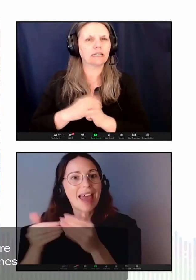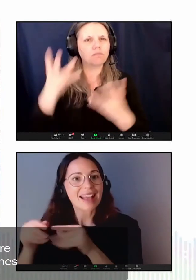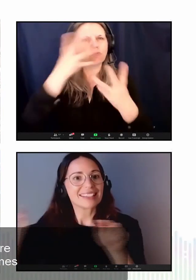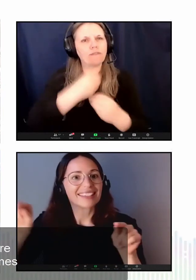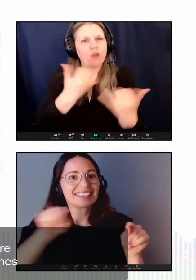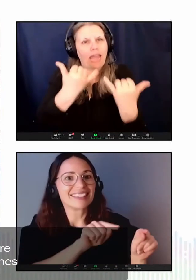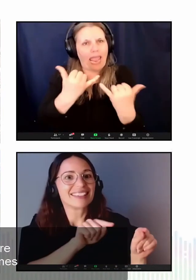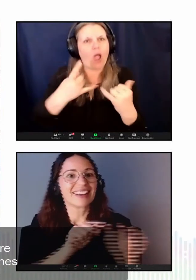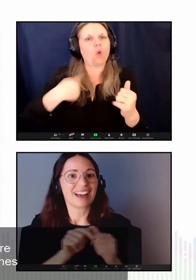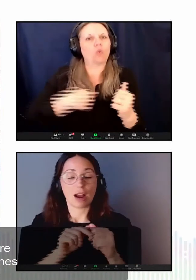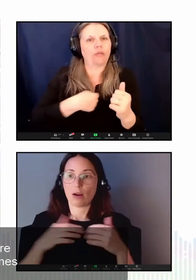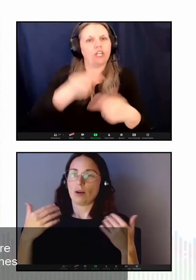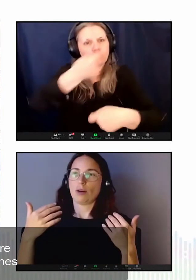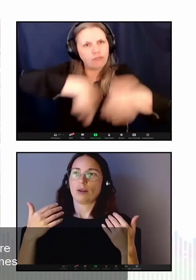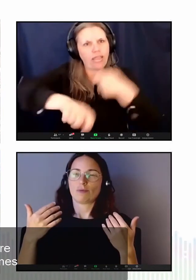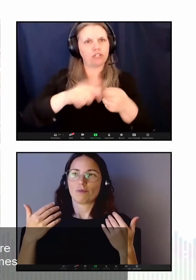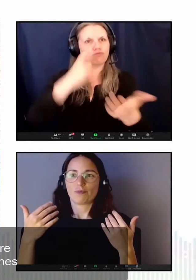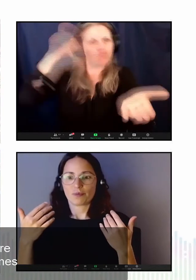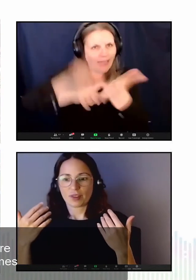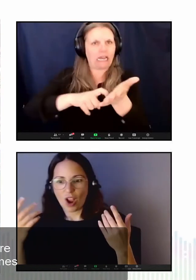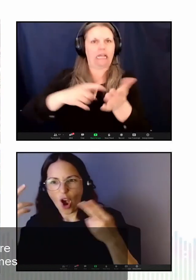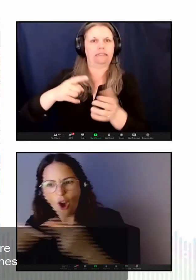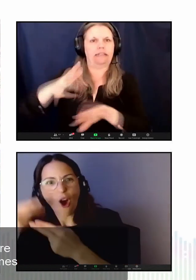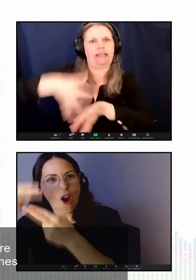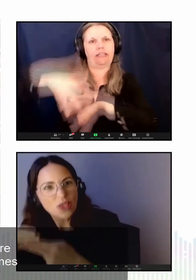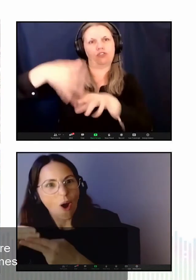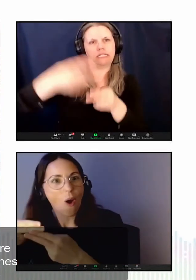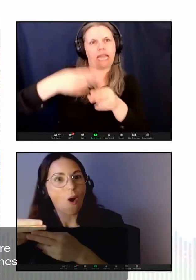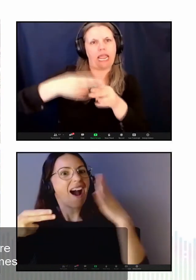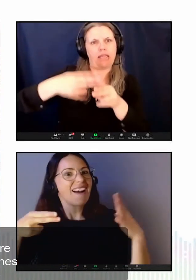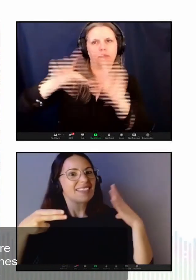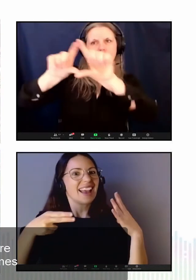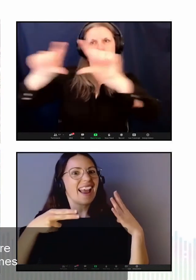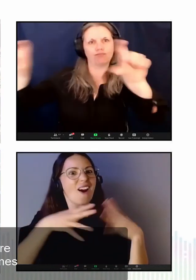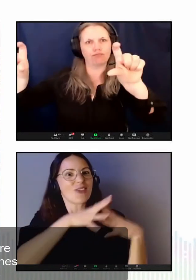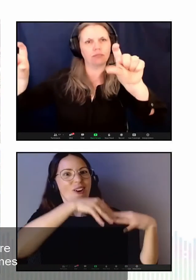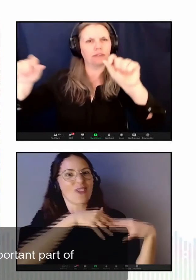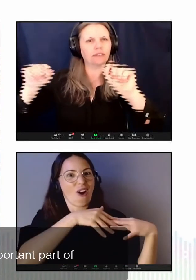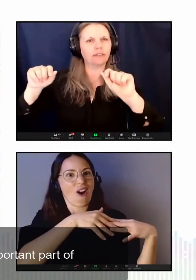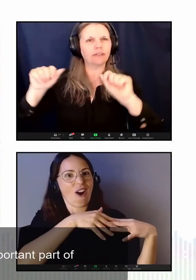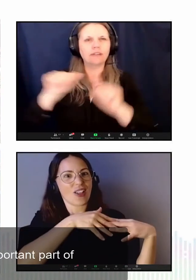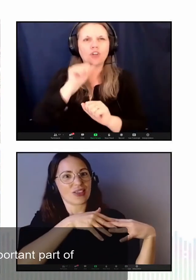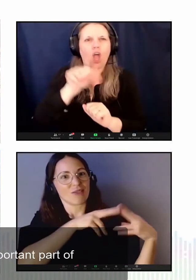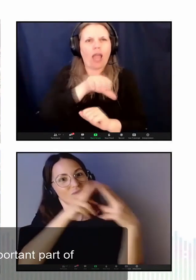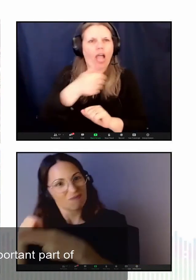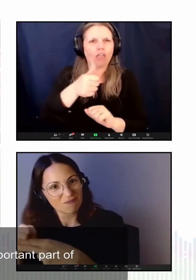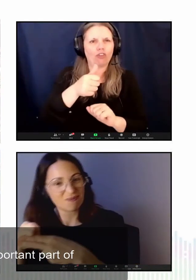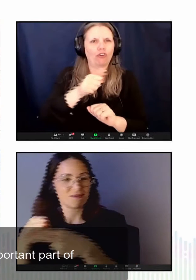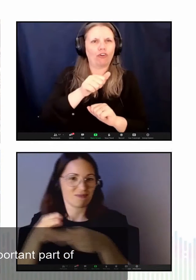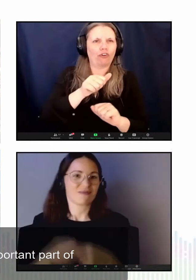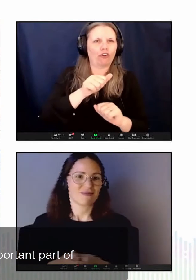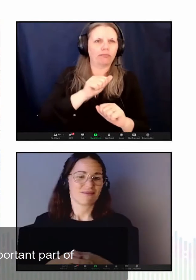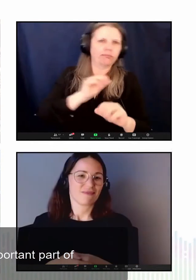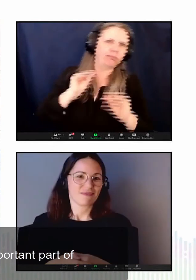proper Indigenous names from what were, basically explorers' names or moniker names from far away.